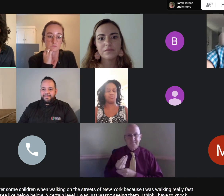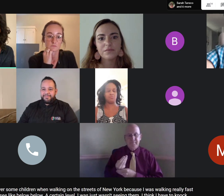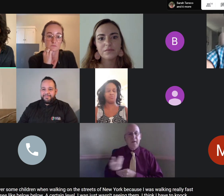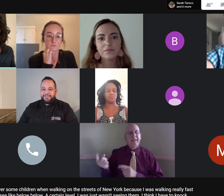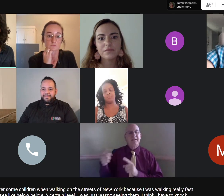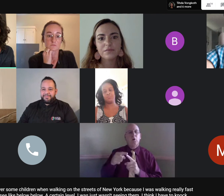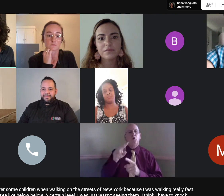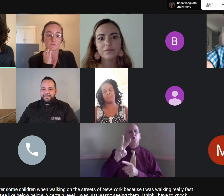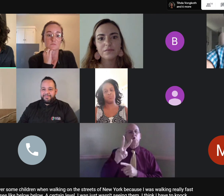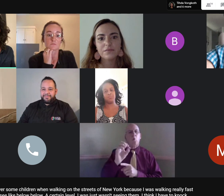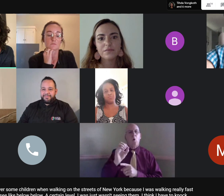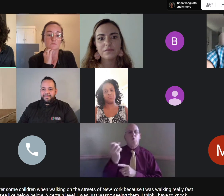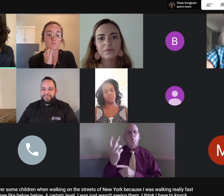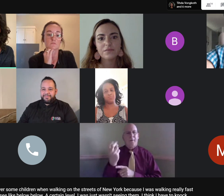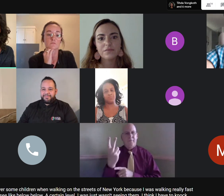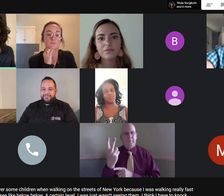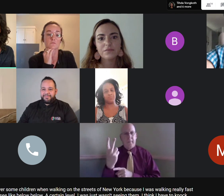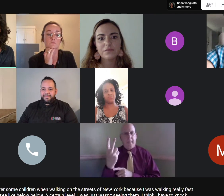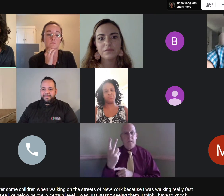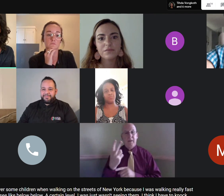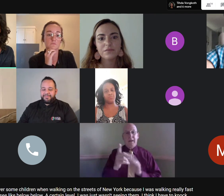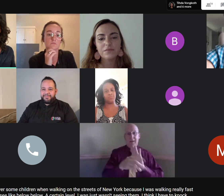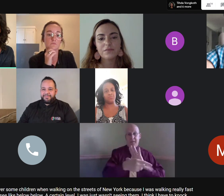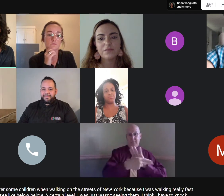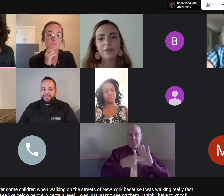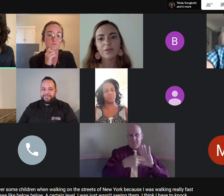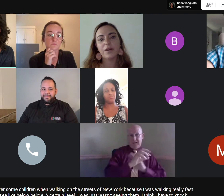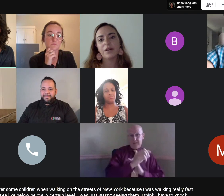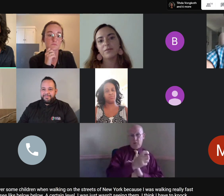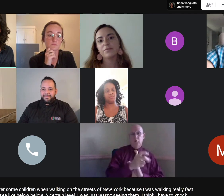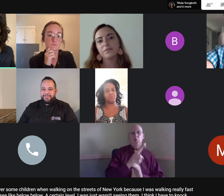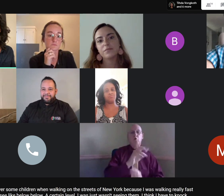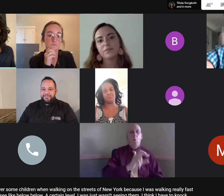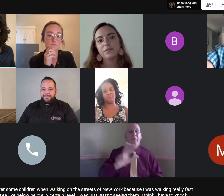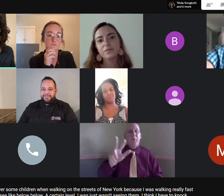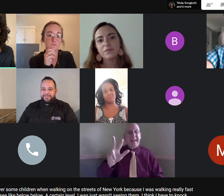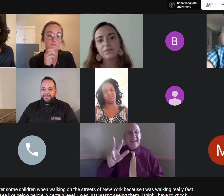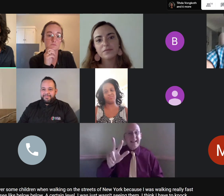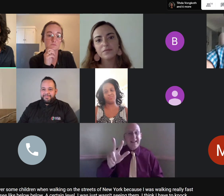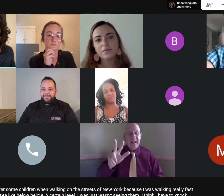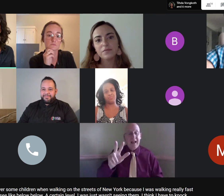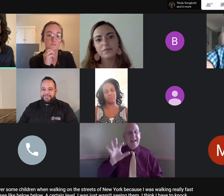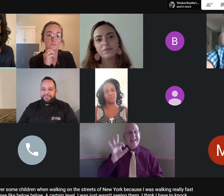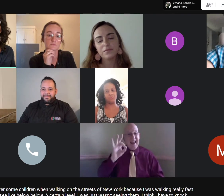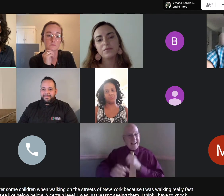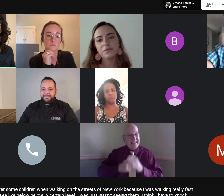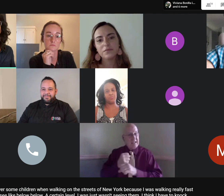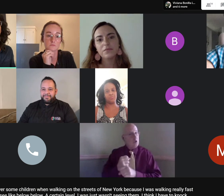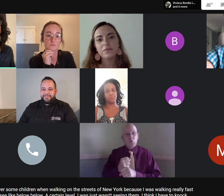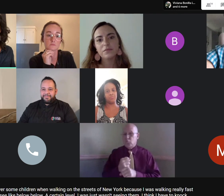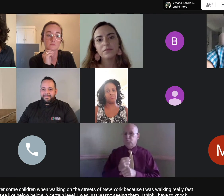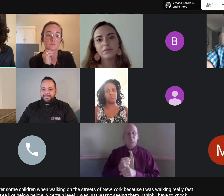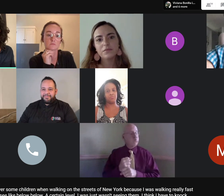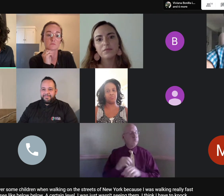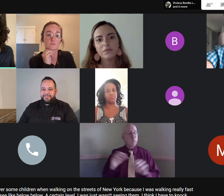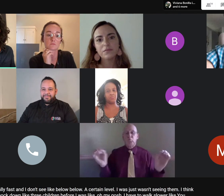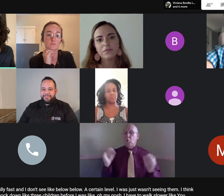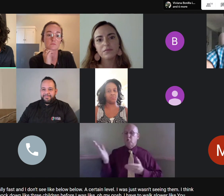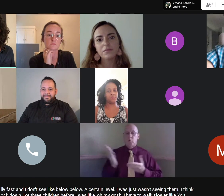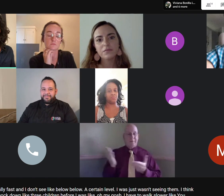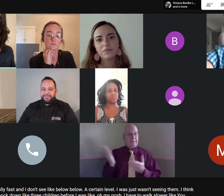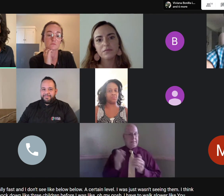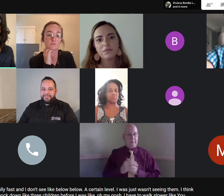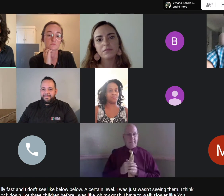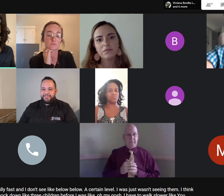I was diagnosed in 2003. And I was actually surprised by that. I looked the date up specifically for this